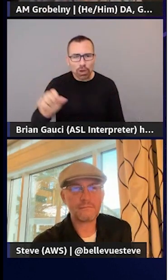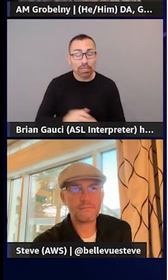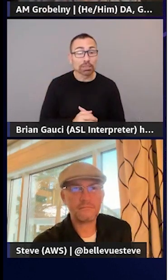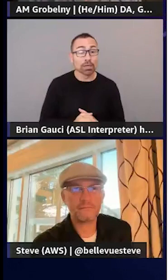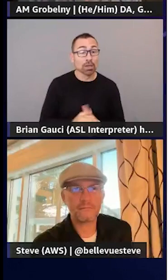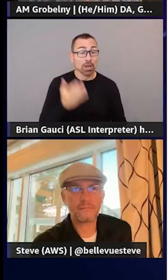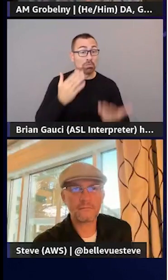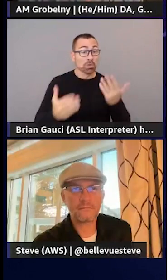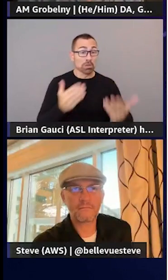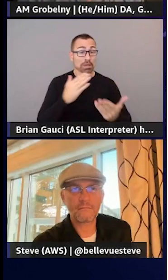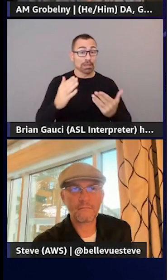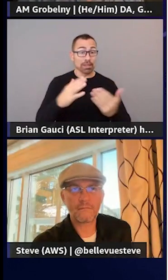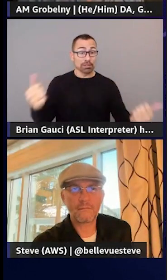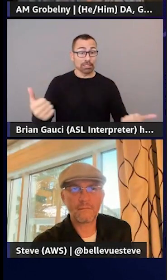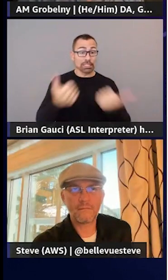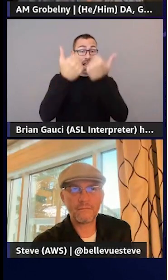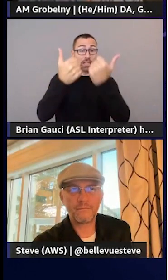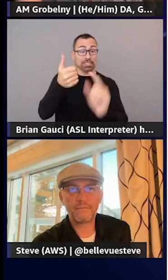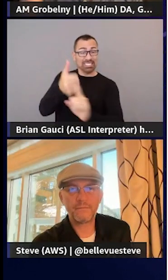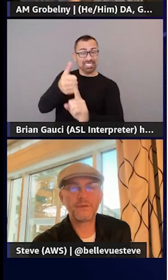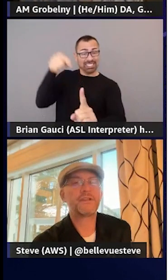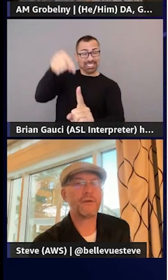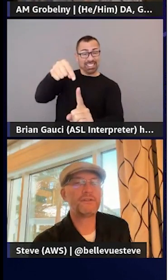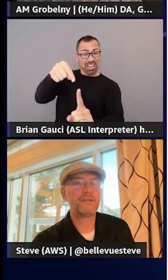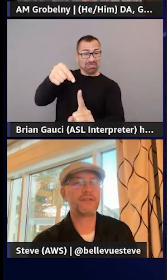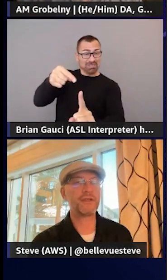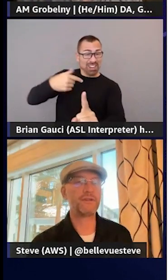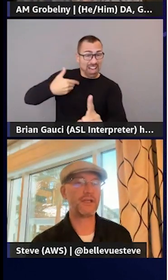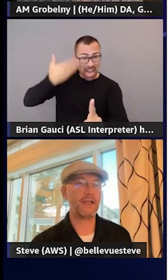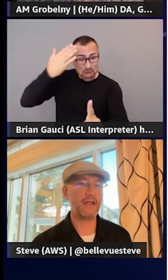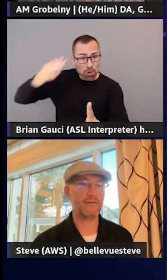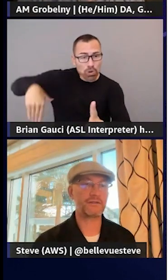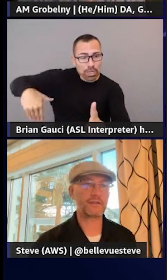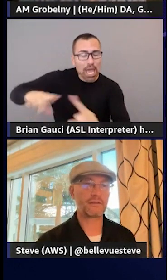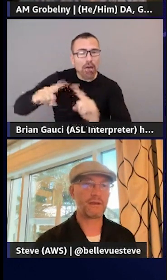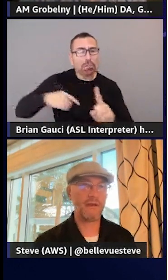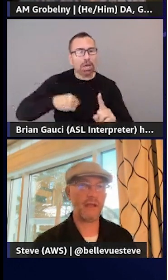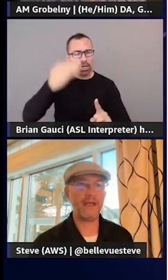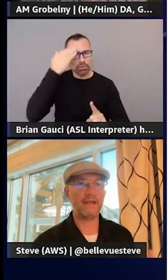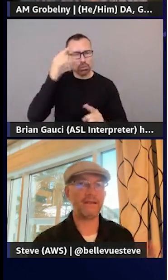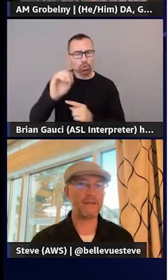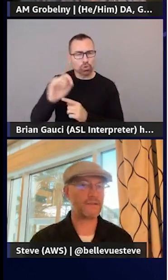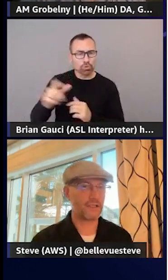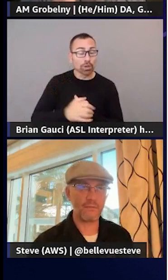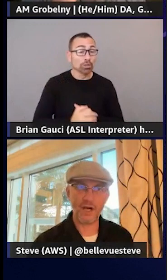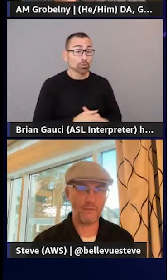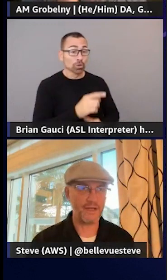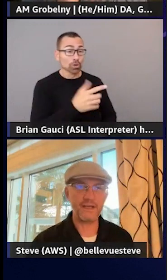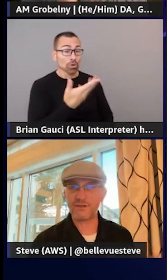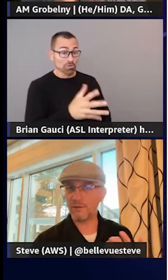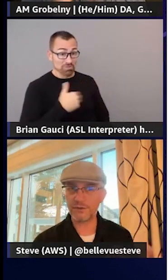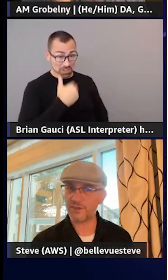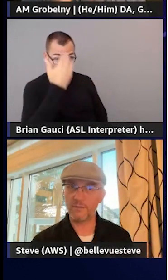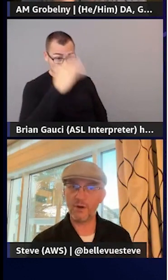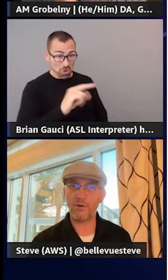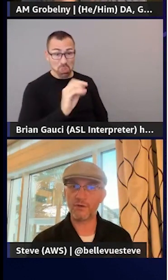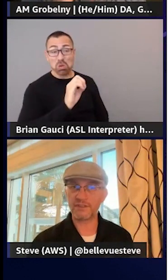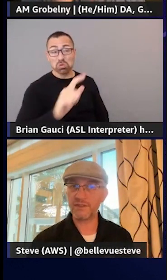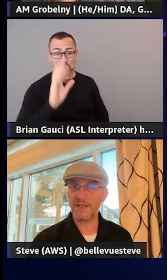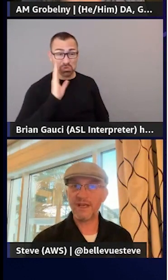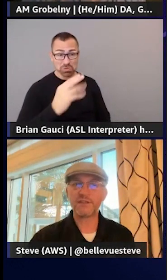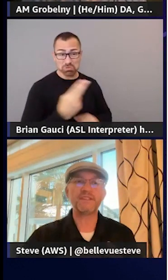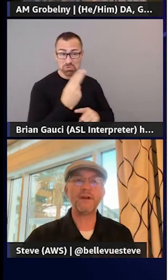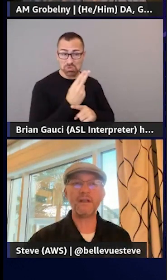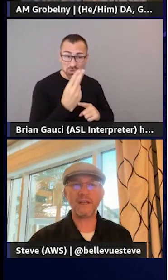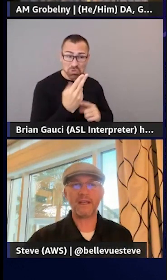quest challenge yet, but I also feel the tools you're going to use. That's right. In some combination or some order. It's